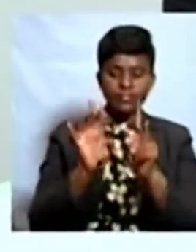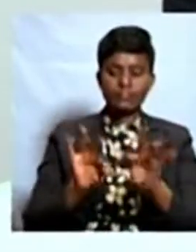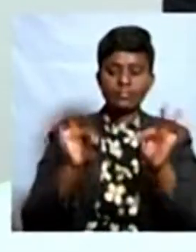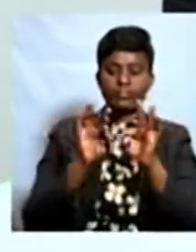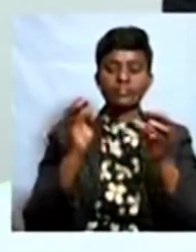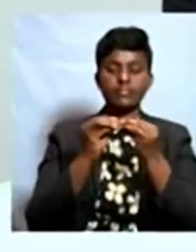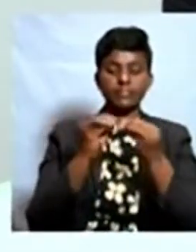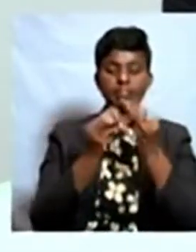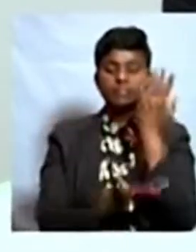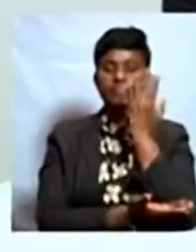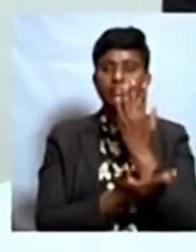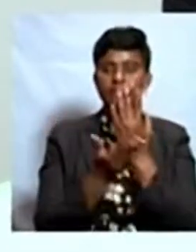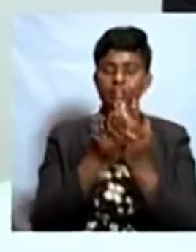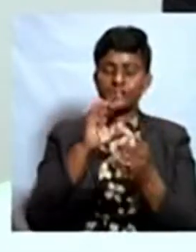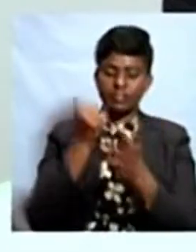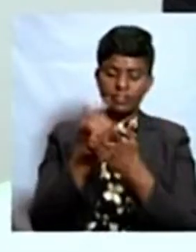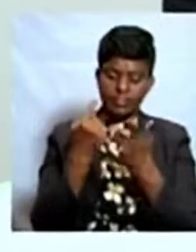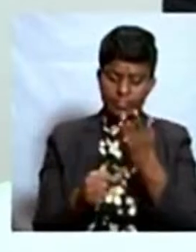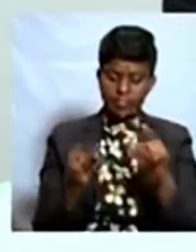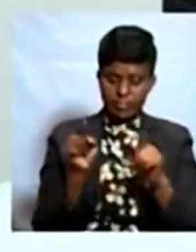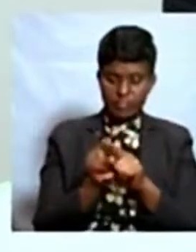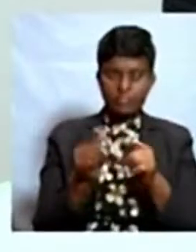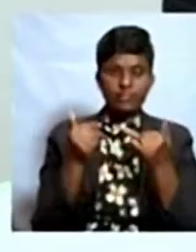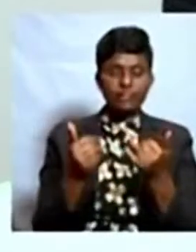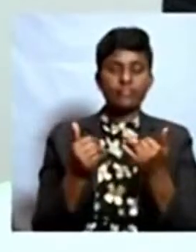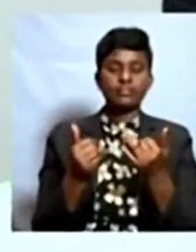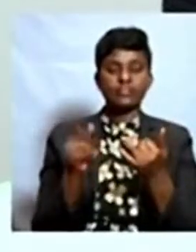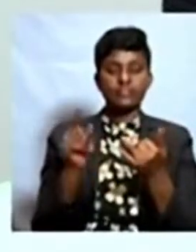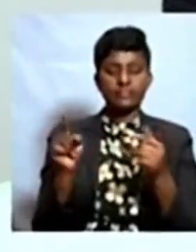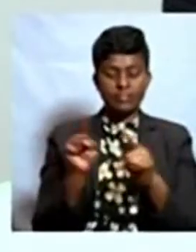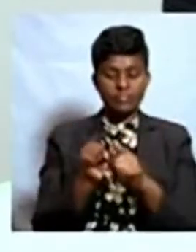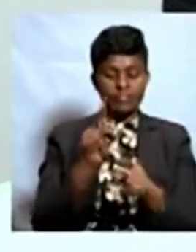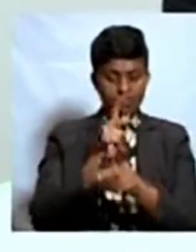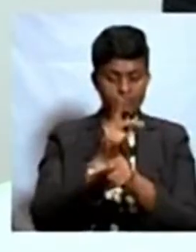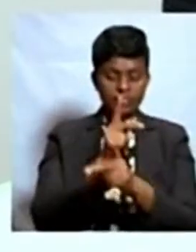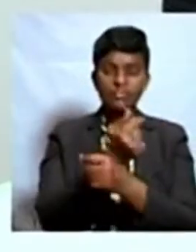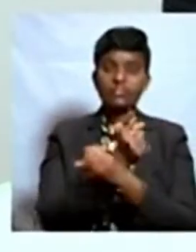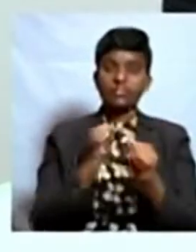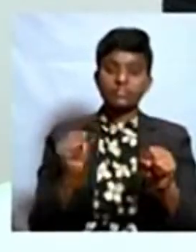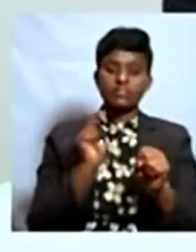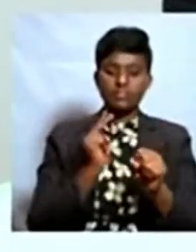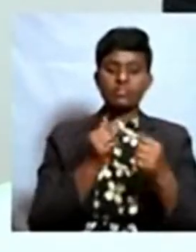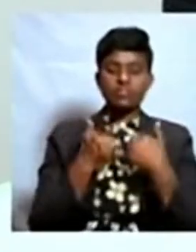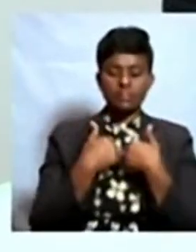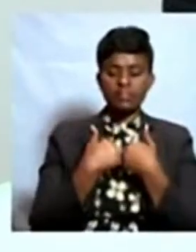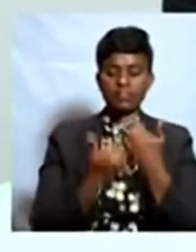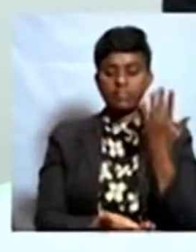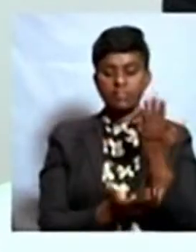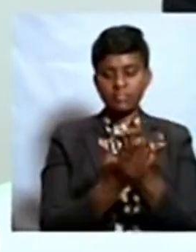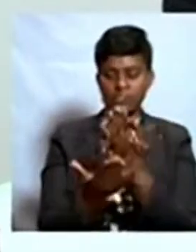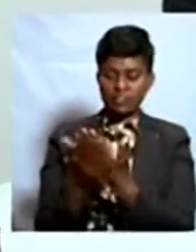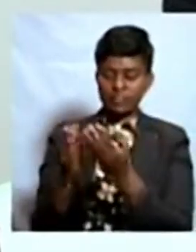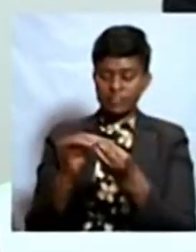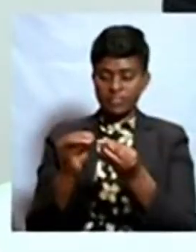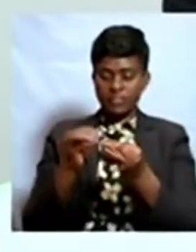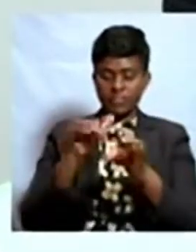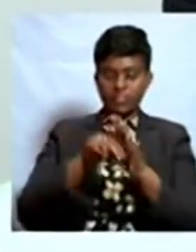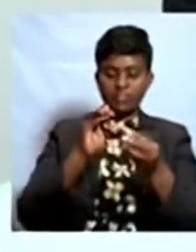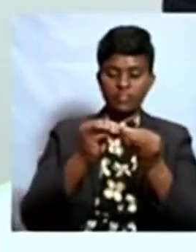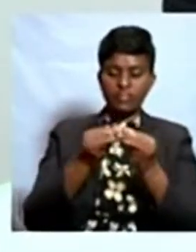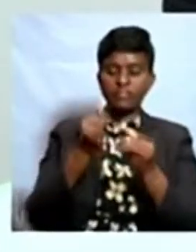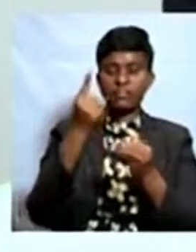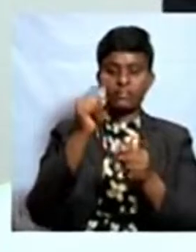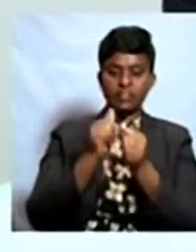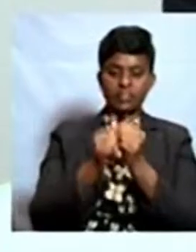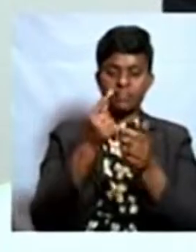to enhancing compliance and thereby safety. We have an attachment as Appendix 1